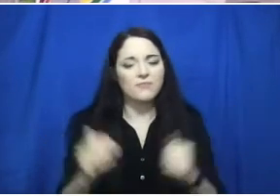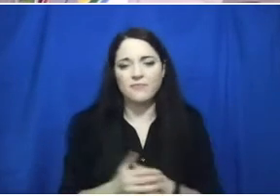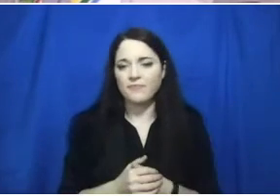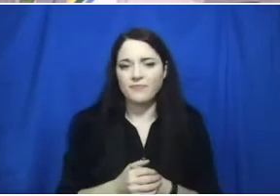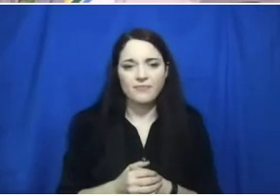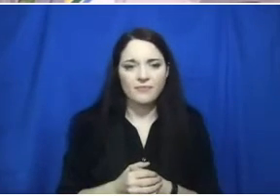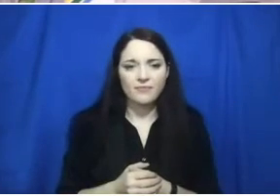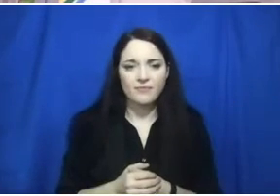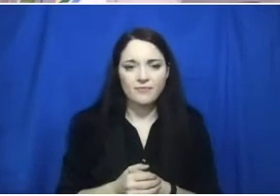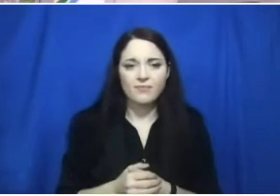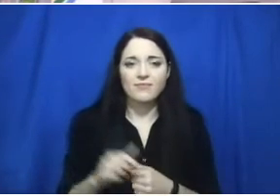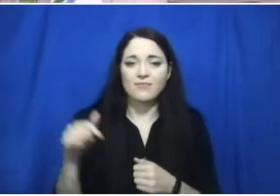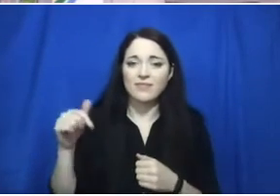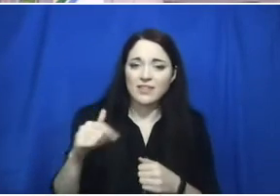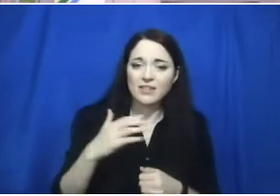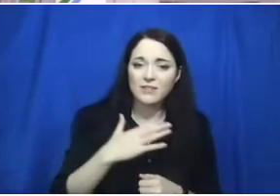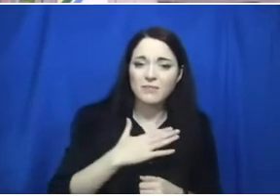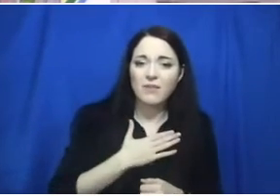This is my